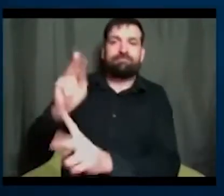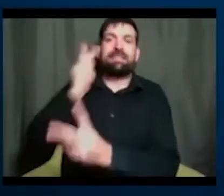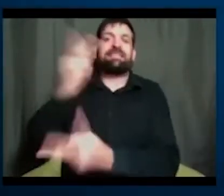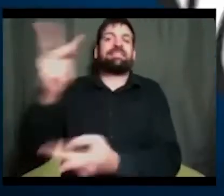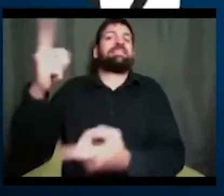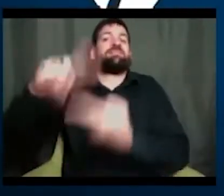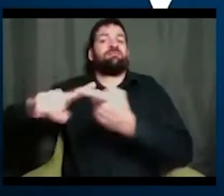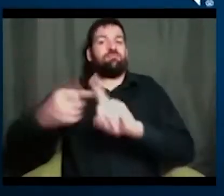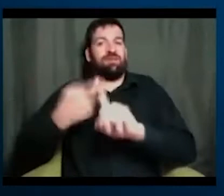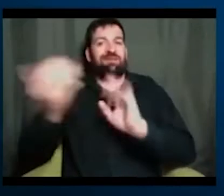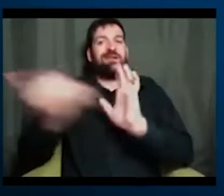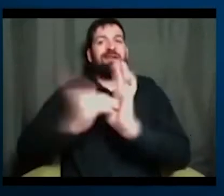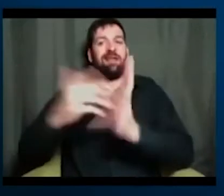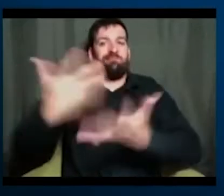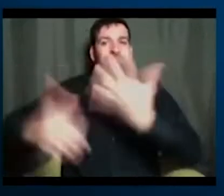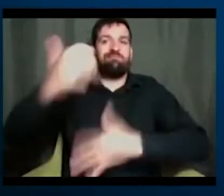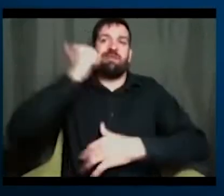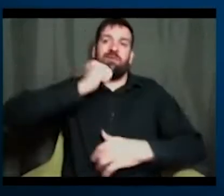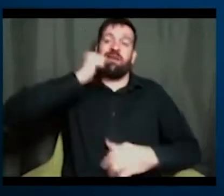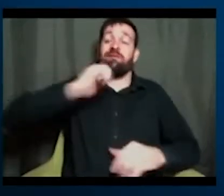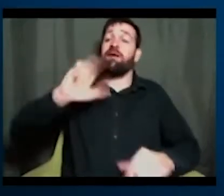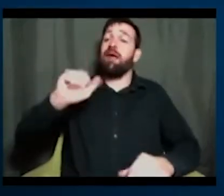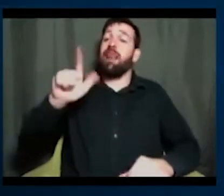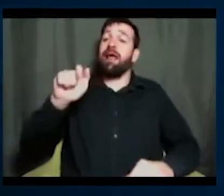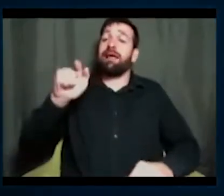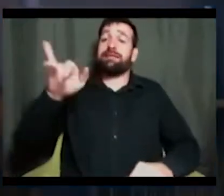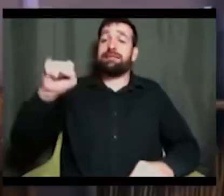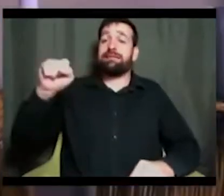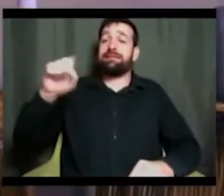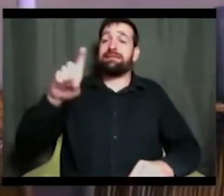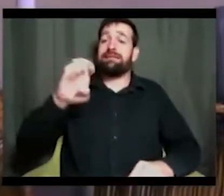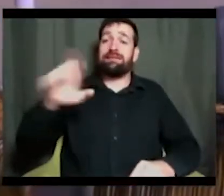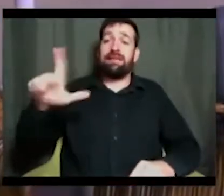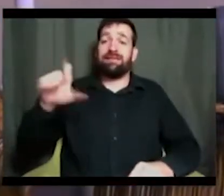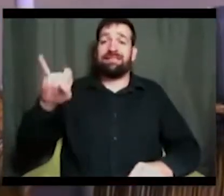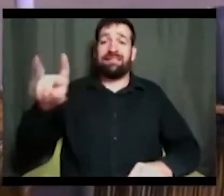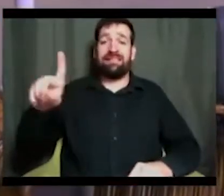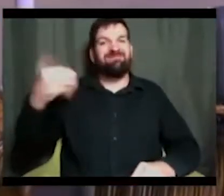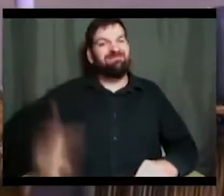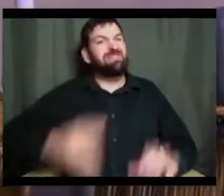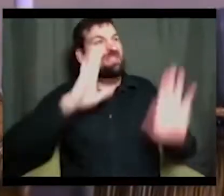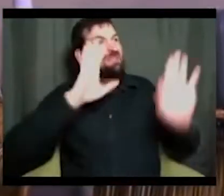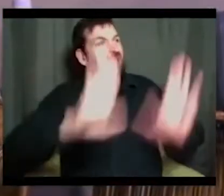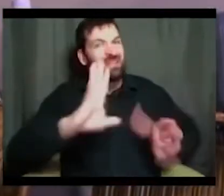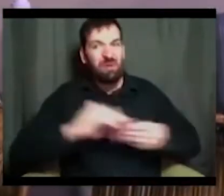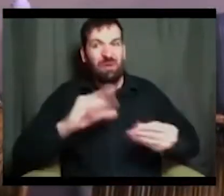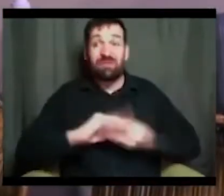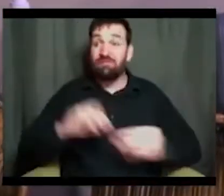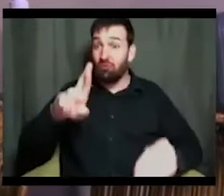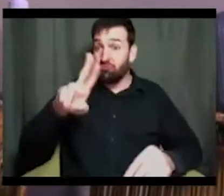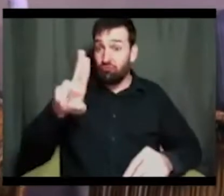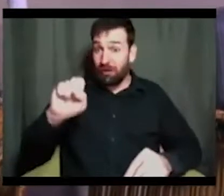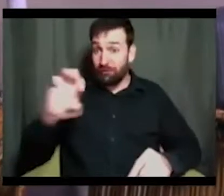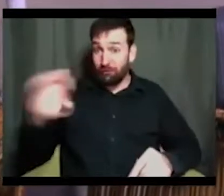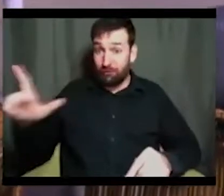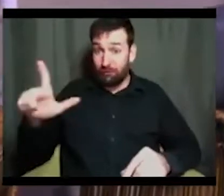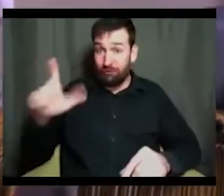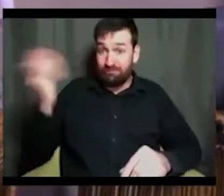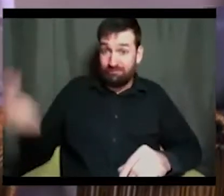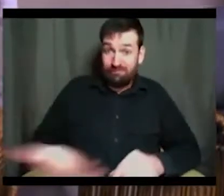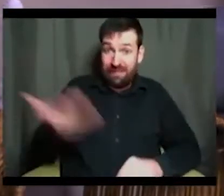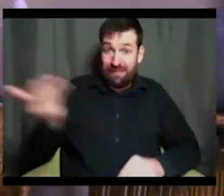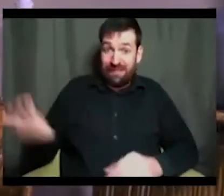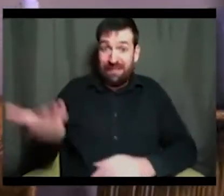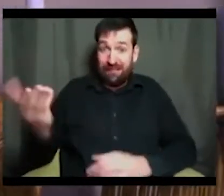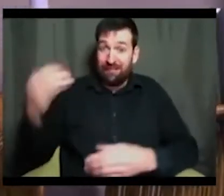school. I'm Alexis Del Cid. Great story, Alexis. Okay, Russell, here he is in our studio this morning.